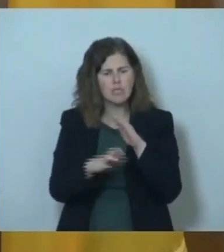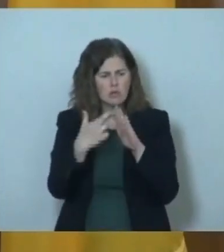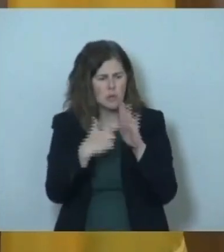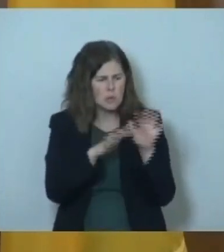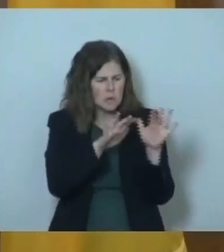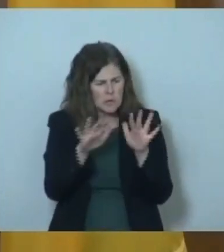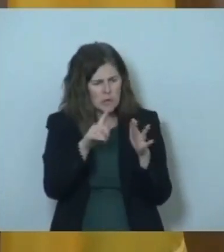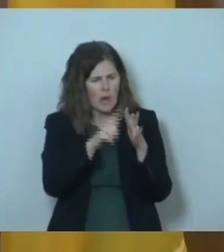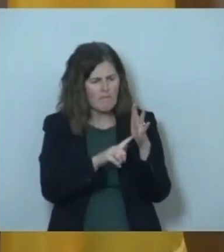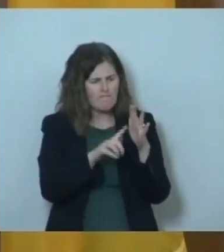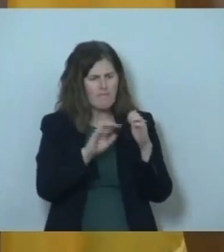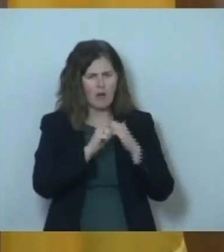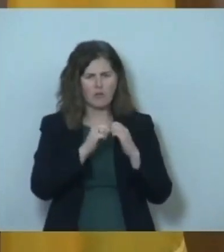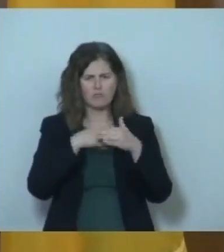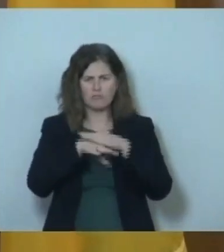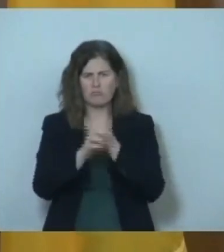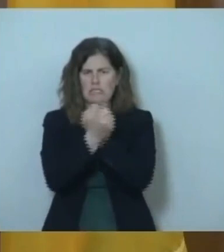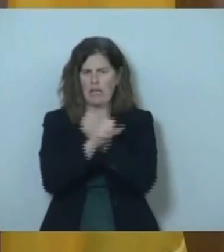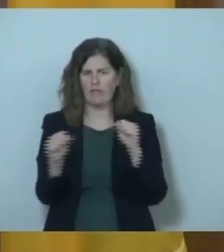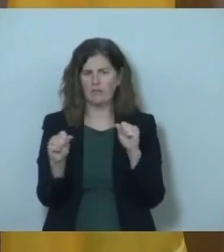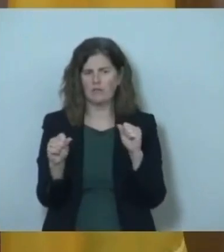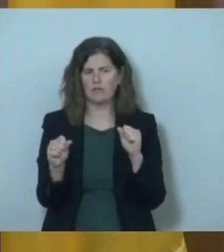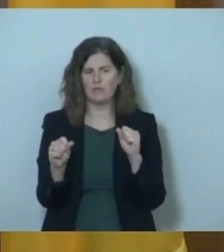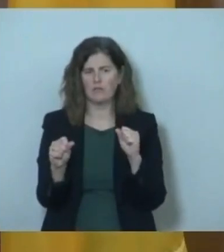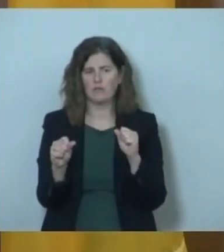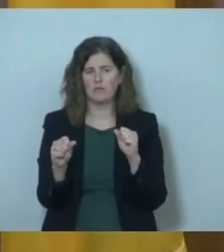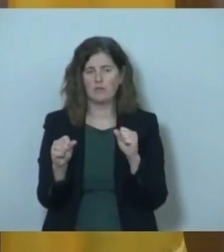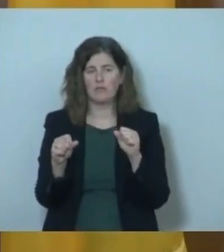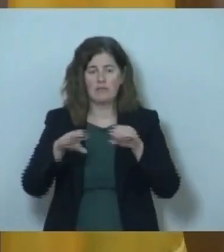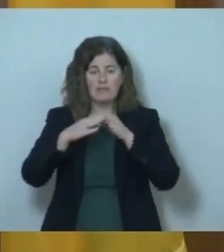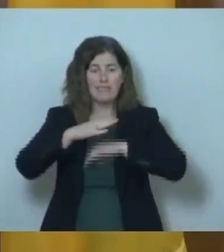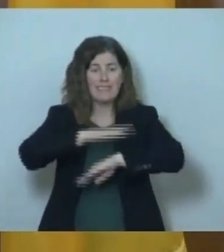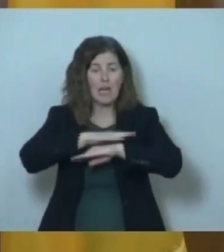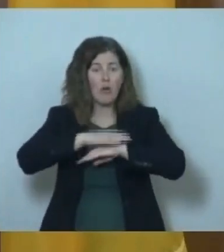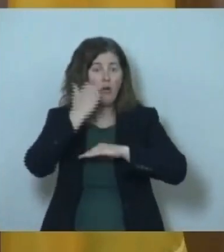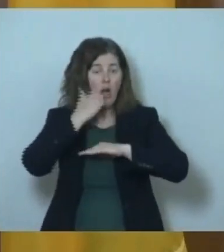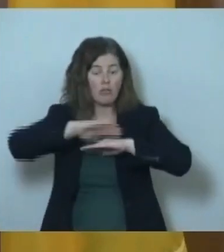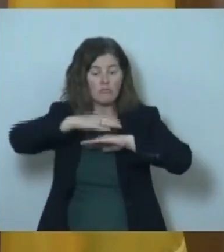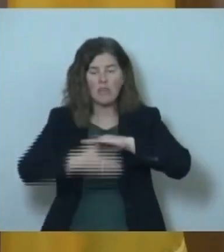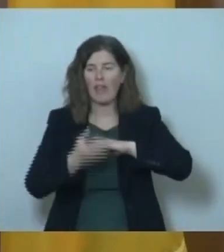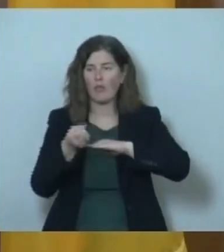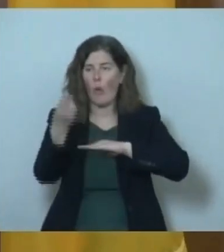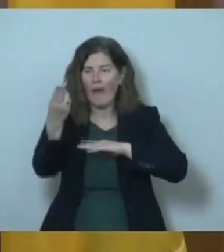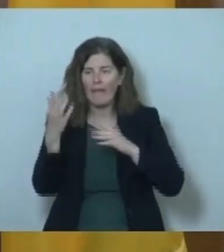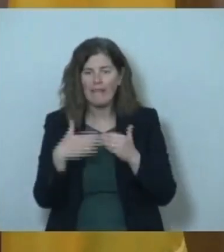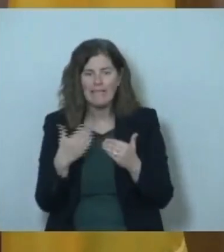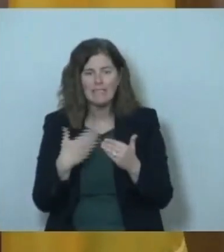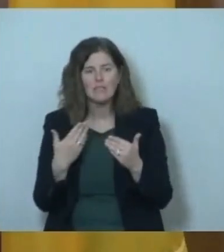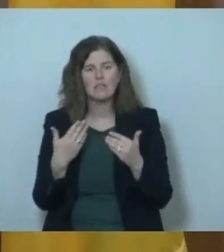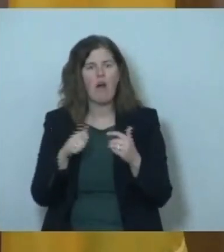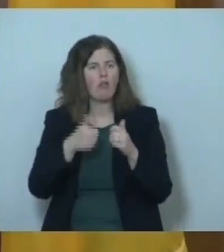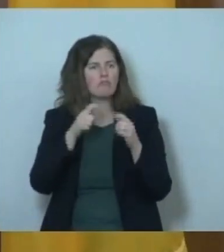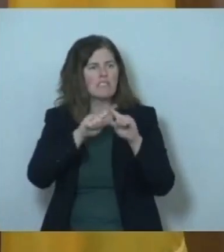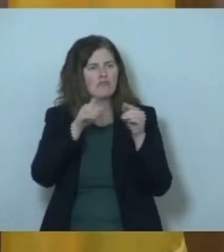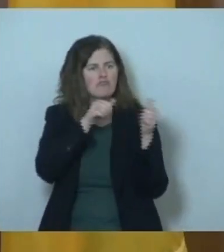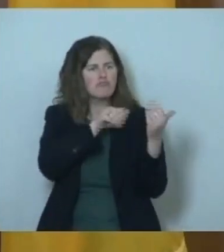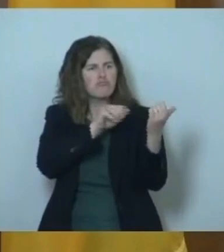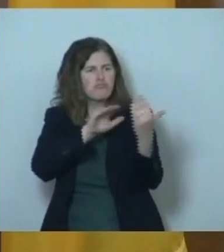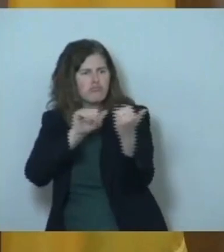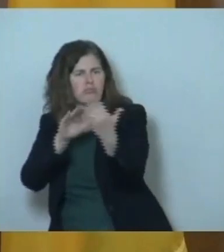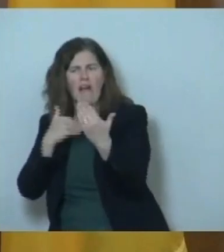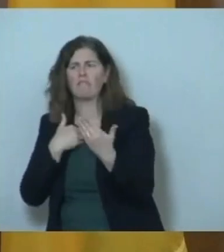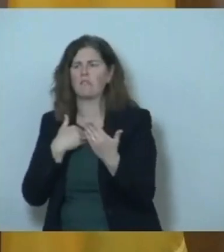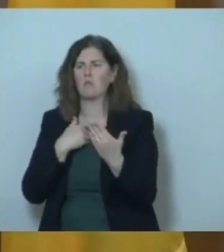suggest today that there would be only disposable tableware, but there are some other strategies in the mix. I mean, they've really done